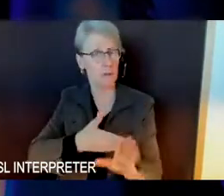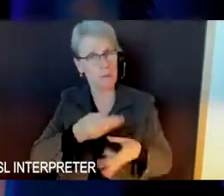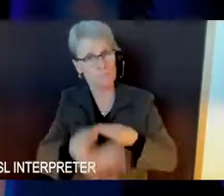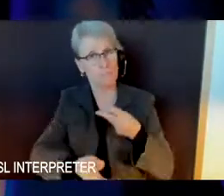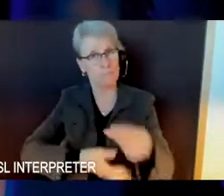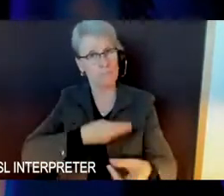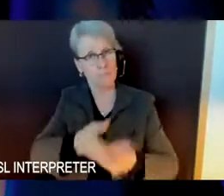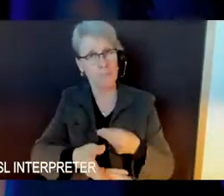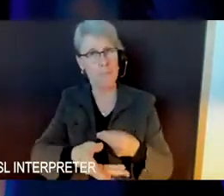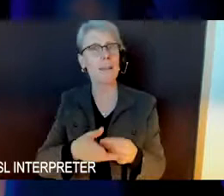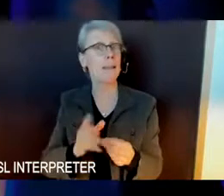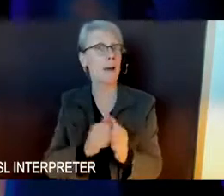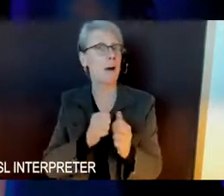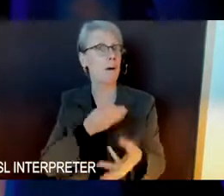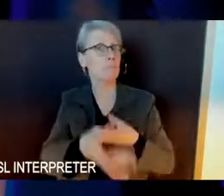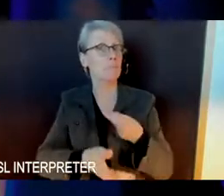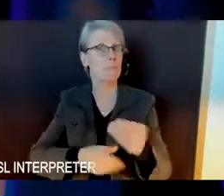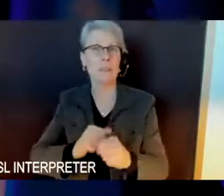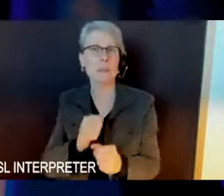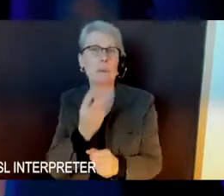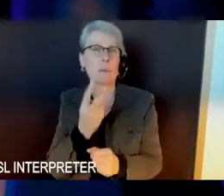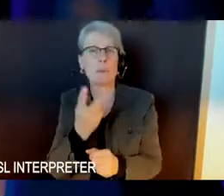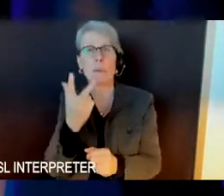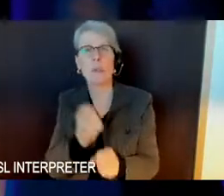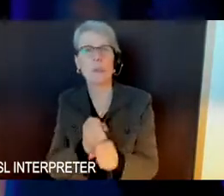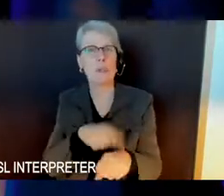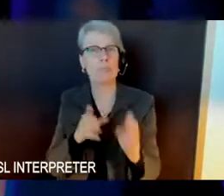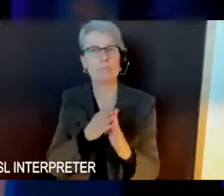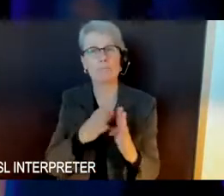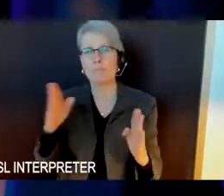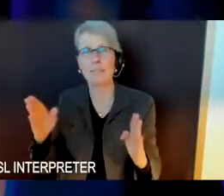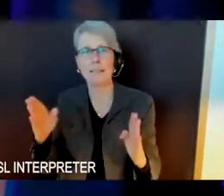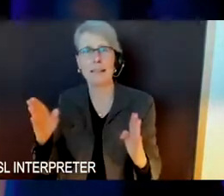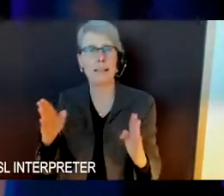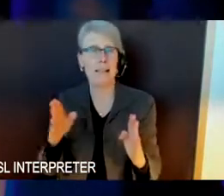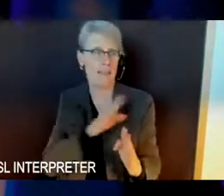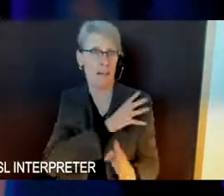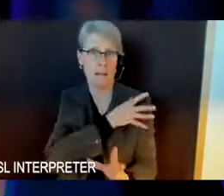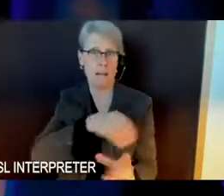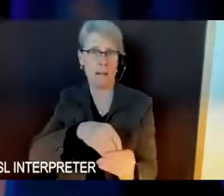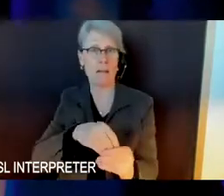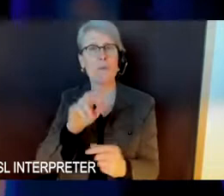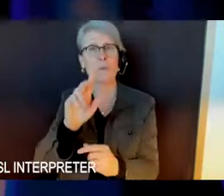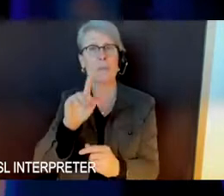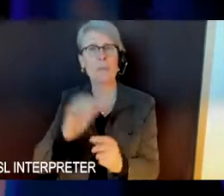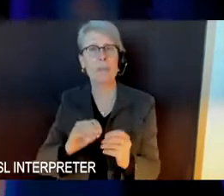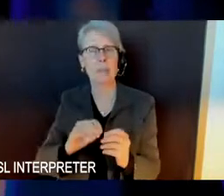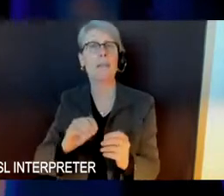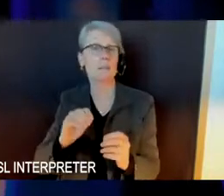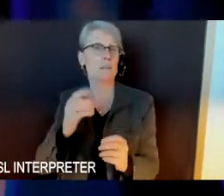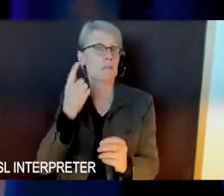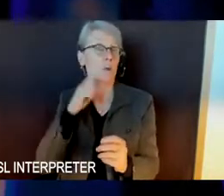75% of that content is managed across a 2 to 3 year space. Only